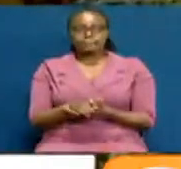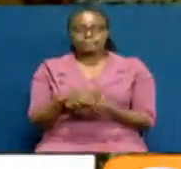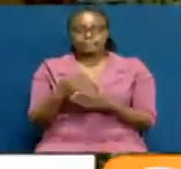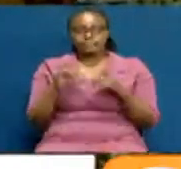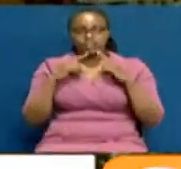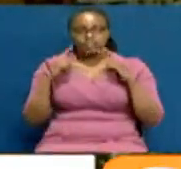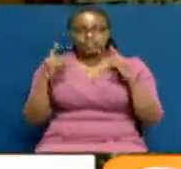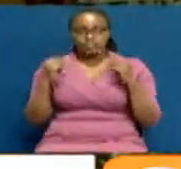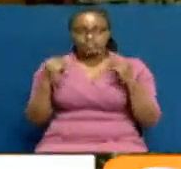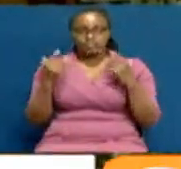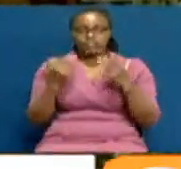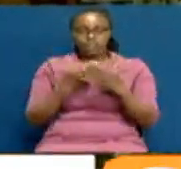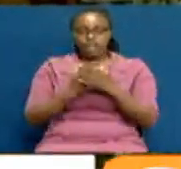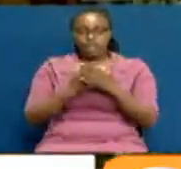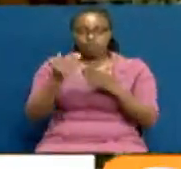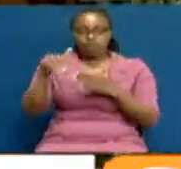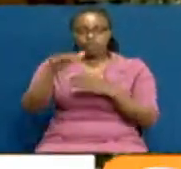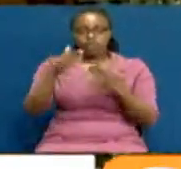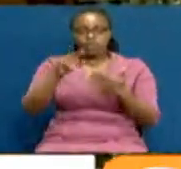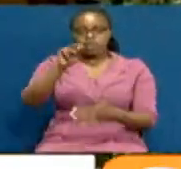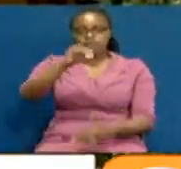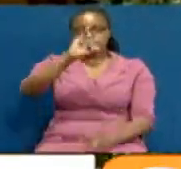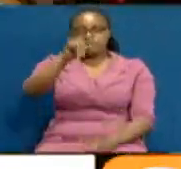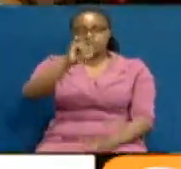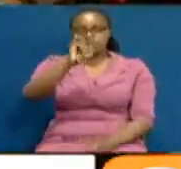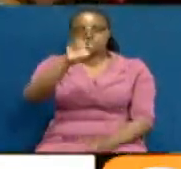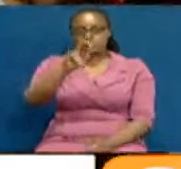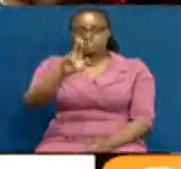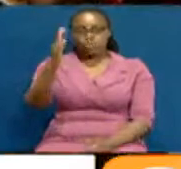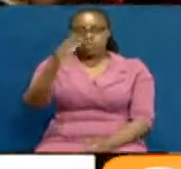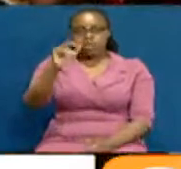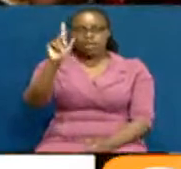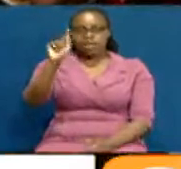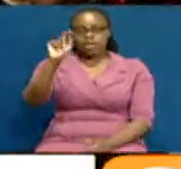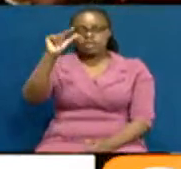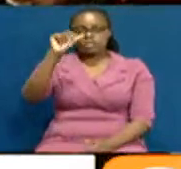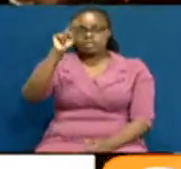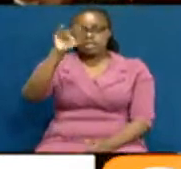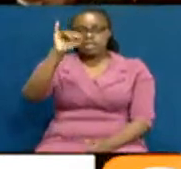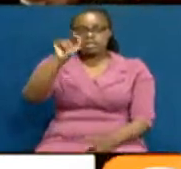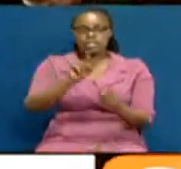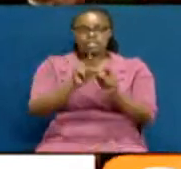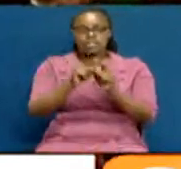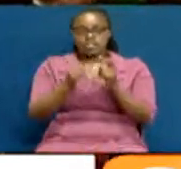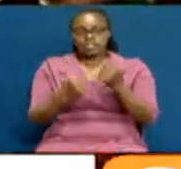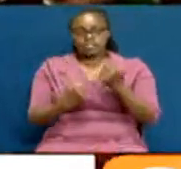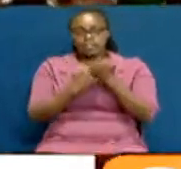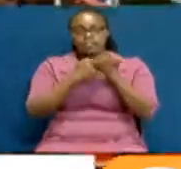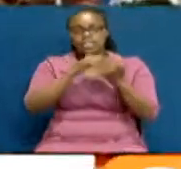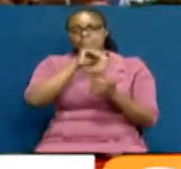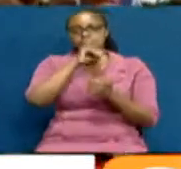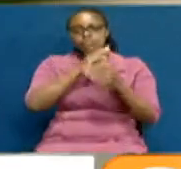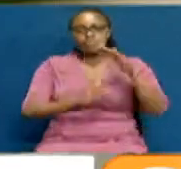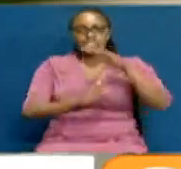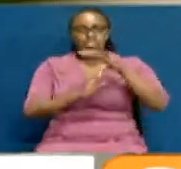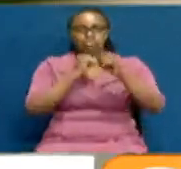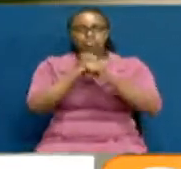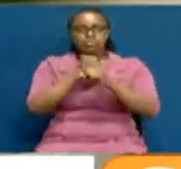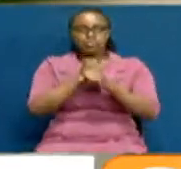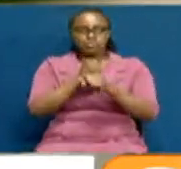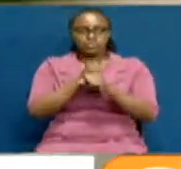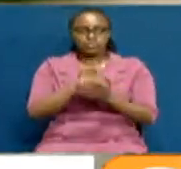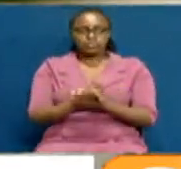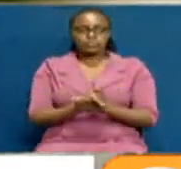Hosted him at their holy grounds in Njiru, Tigania. Njuri Njeke endorsing Odinga for the top job. Na